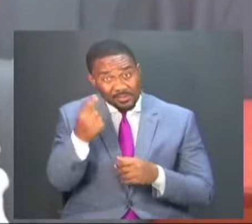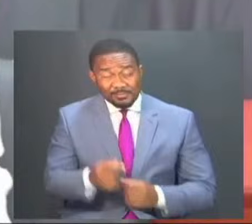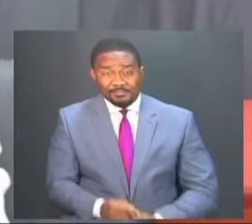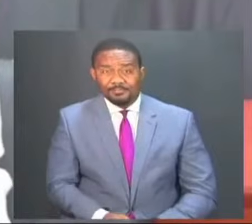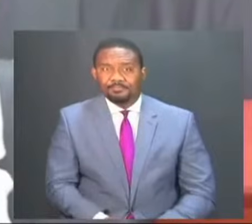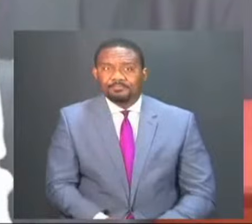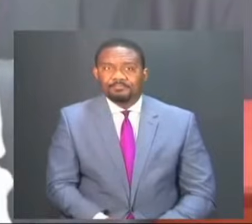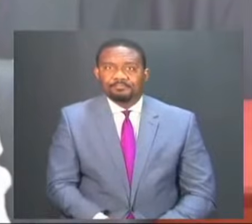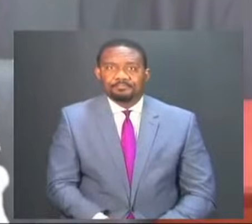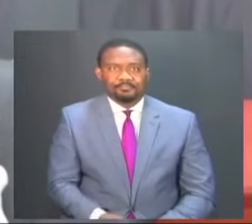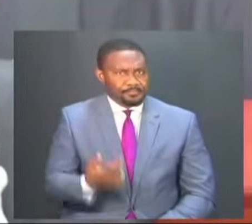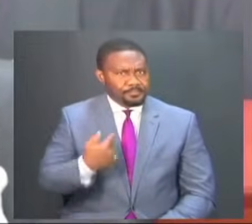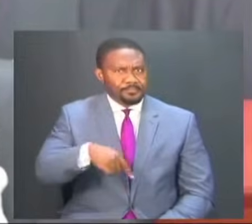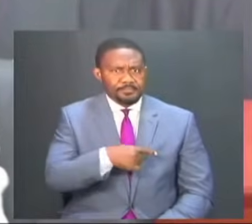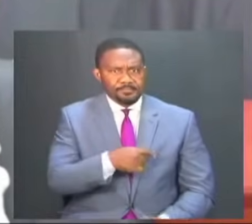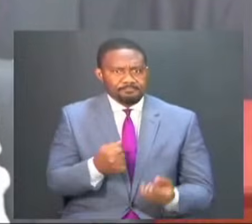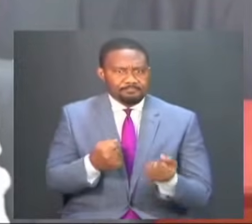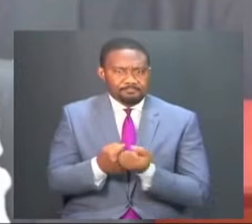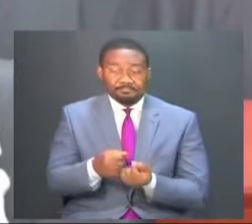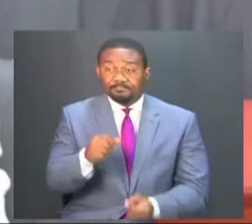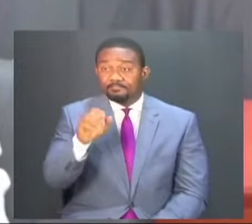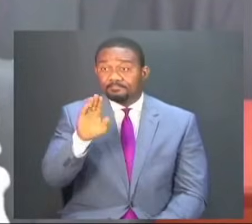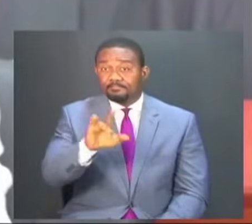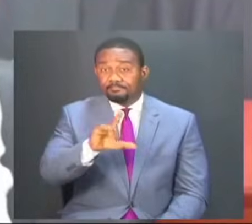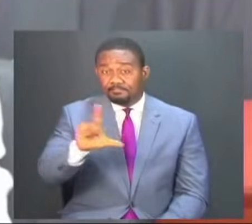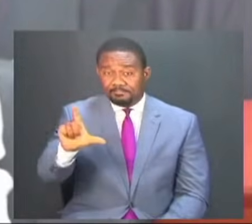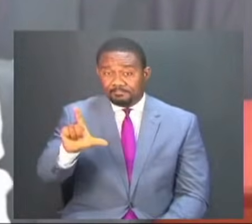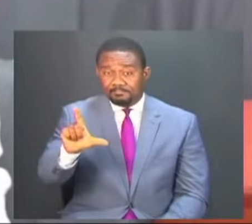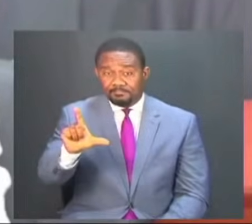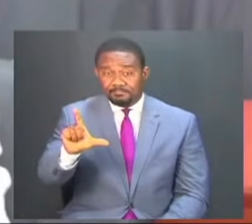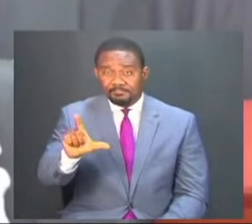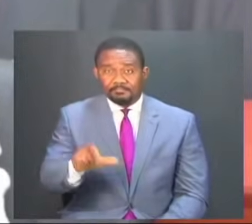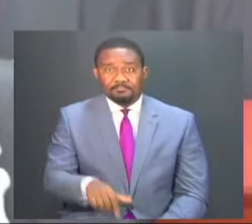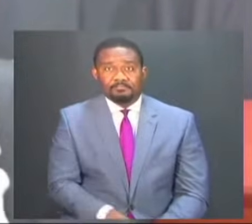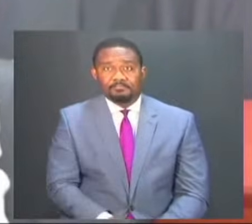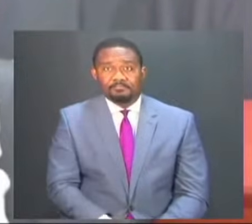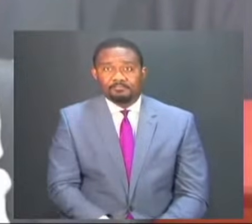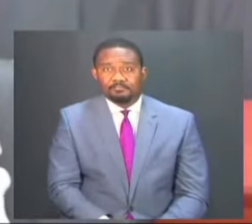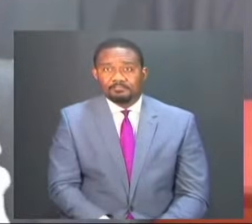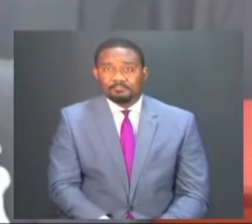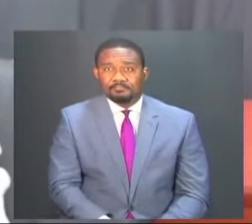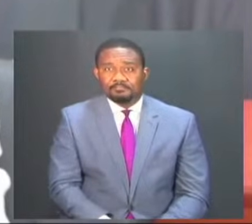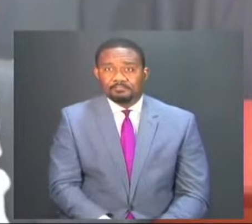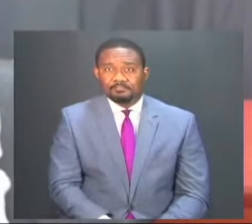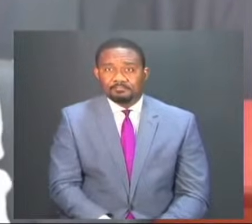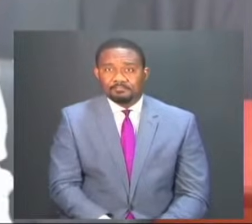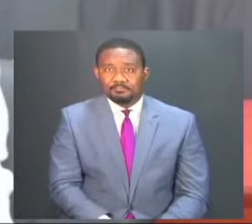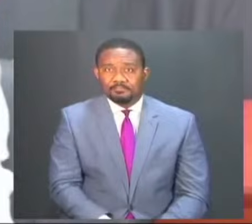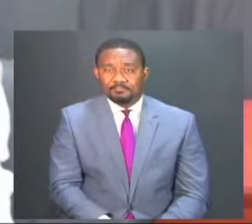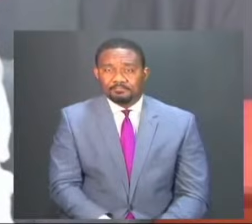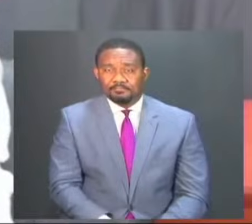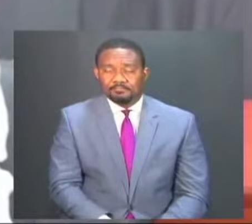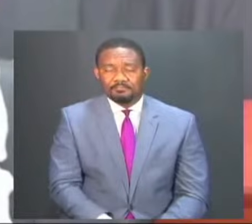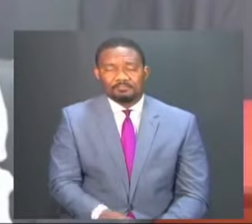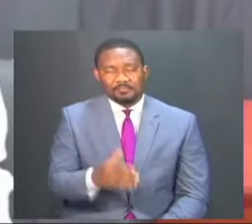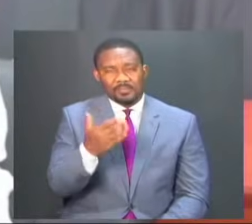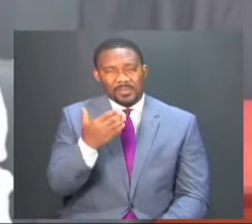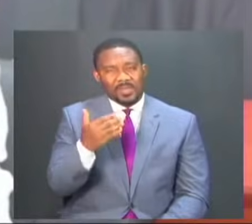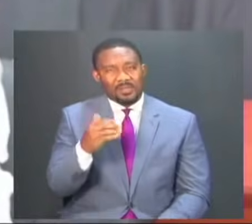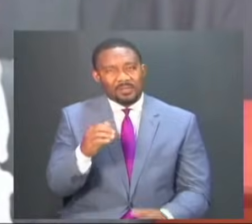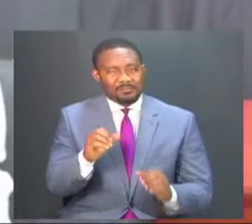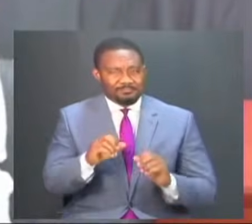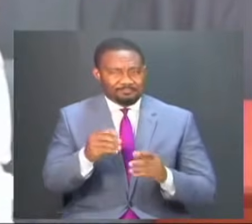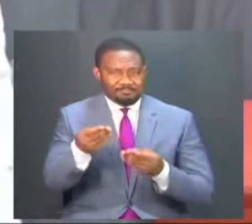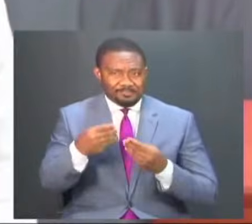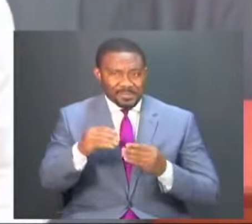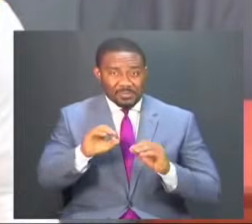all of us need to support this bill and get it done. And with these few words, I want to thank you for giving me the opportunity to...